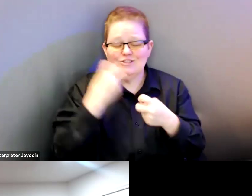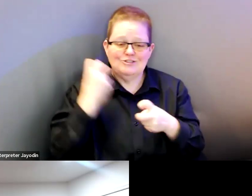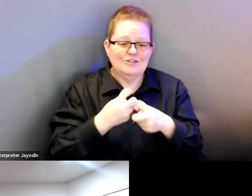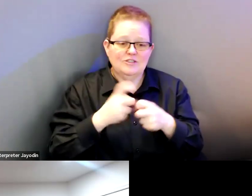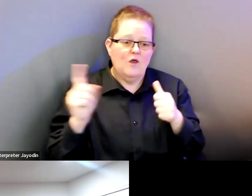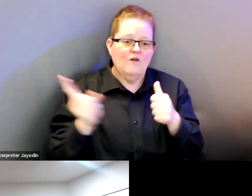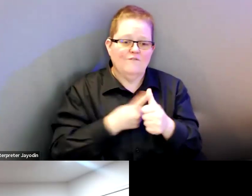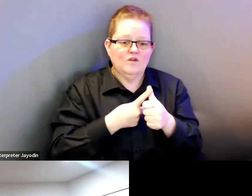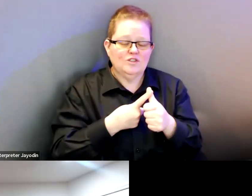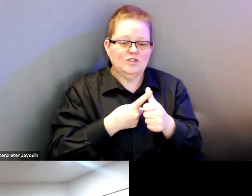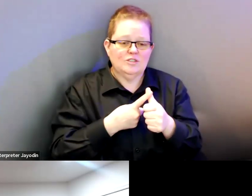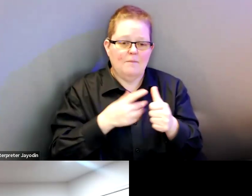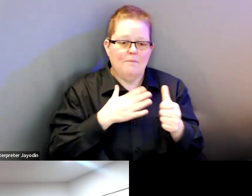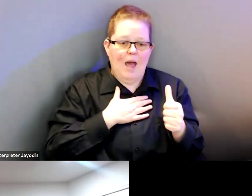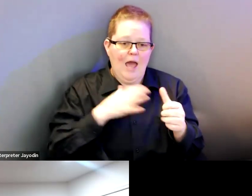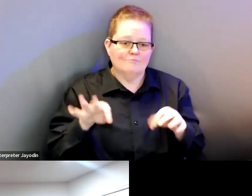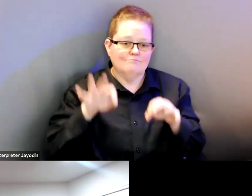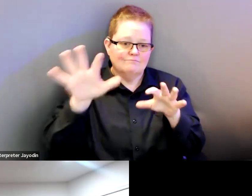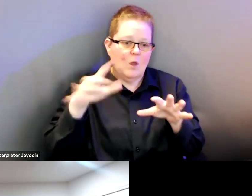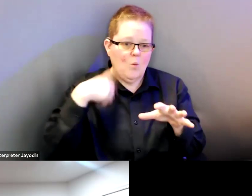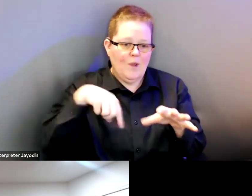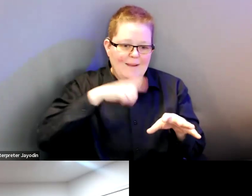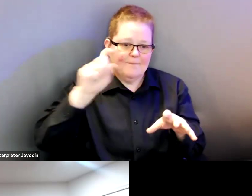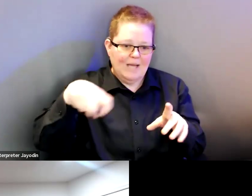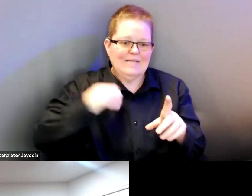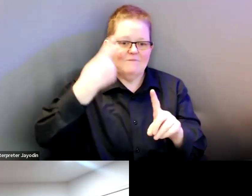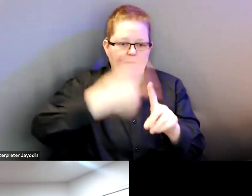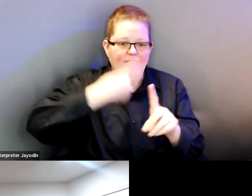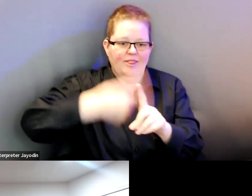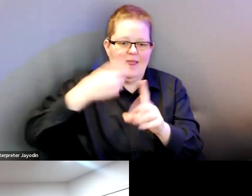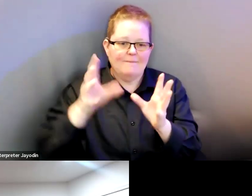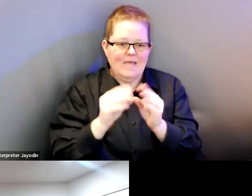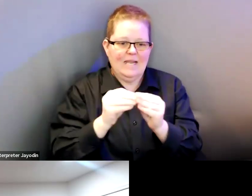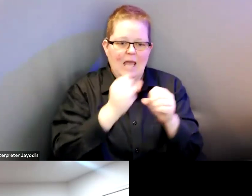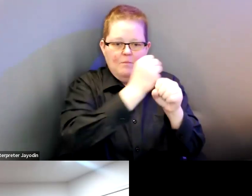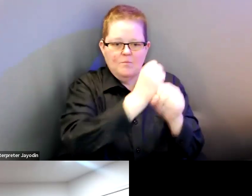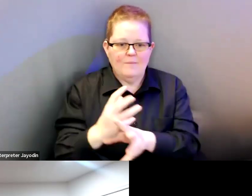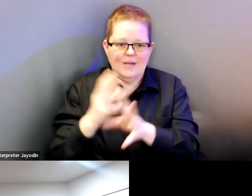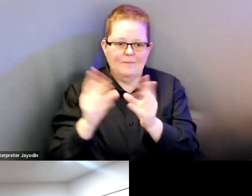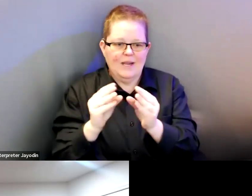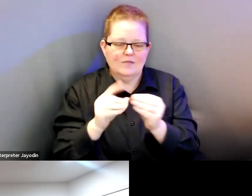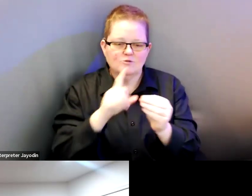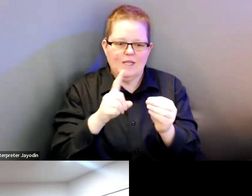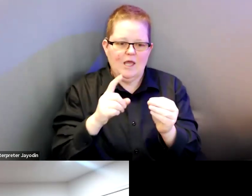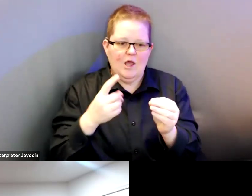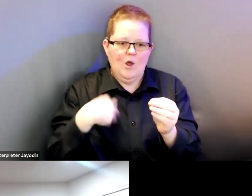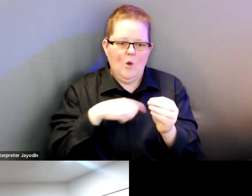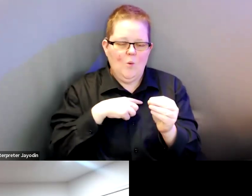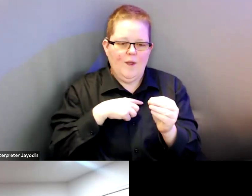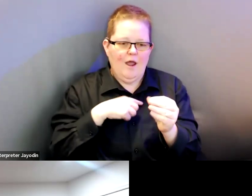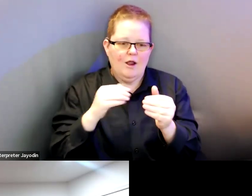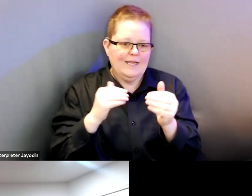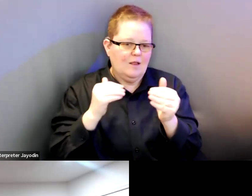monthly meetings, and for these preparatory meetings that we're pushing to the limit of like what we can do in the context of a preparatory meeting.